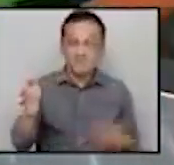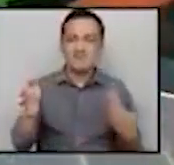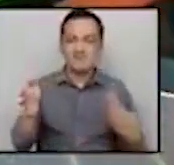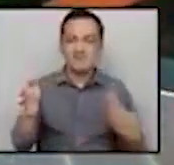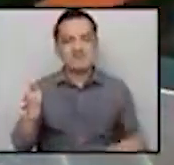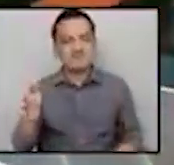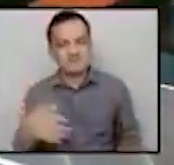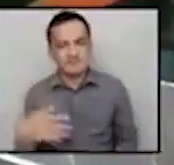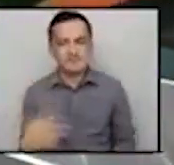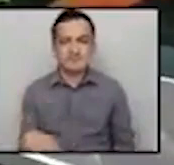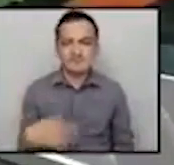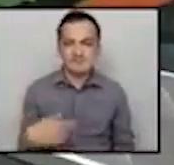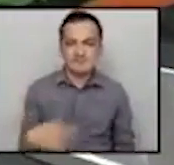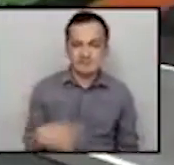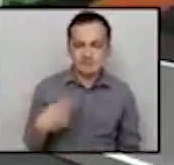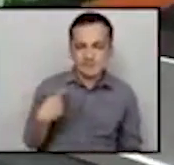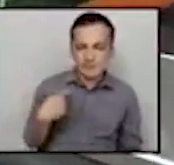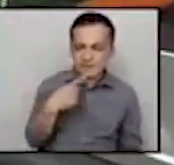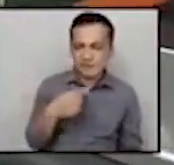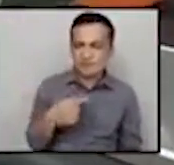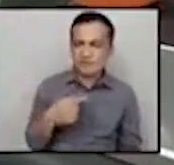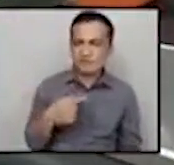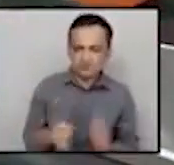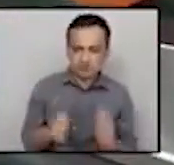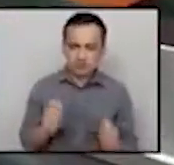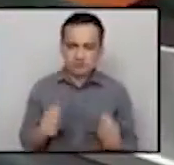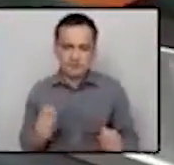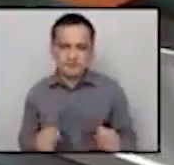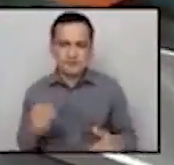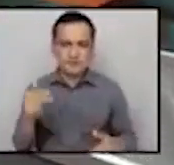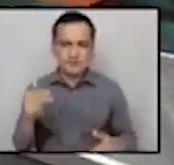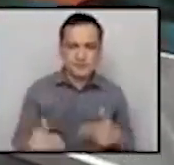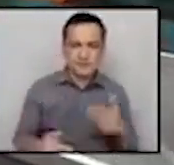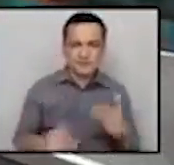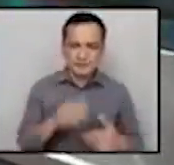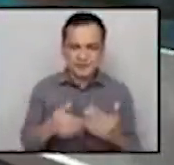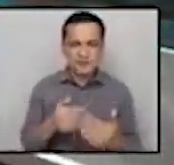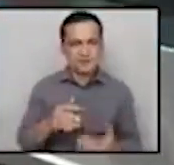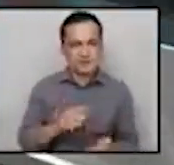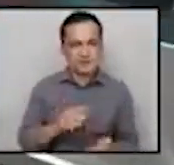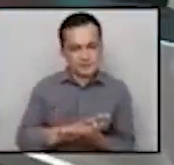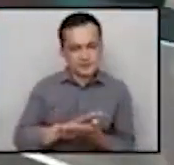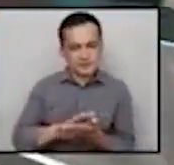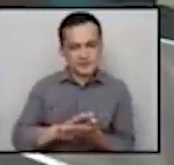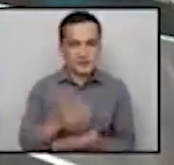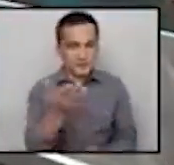With a bit of rock music. Everything's fine, you're in the mood for